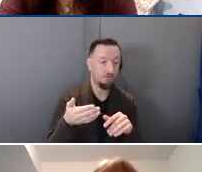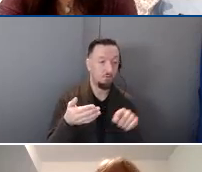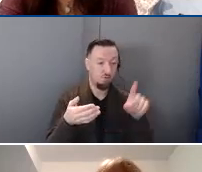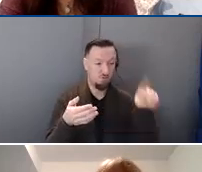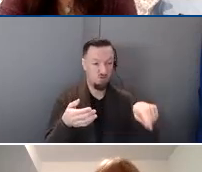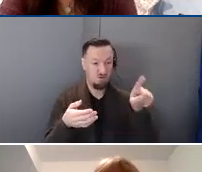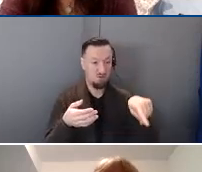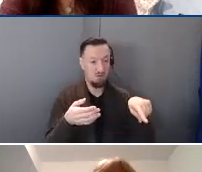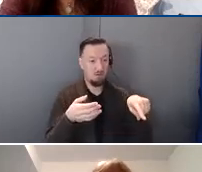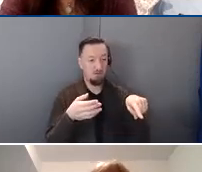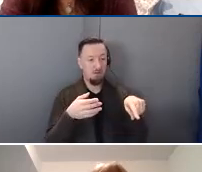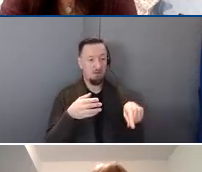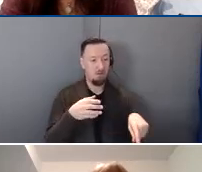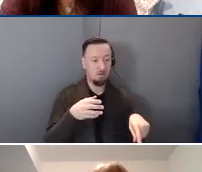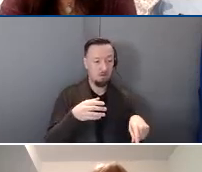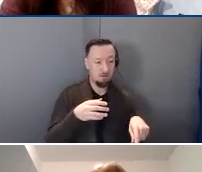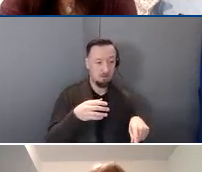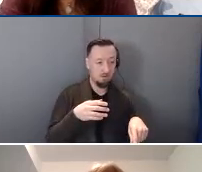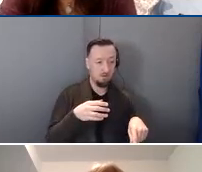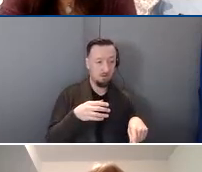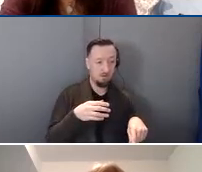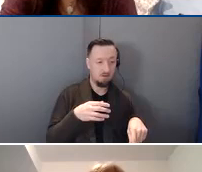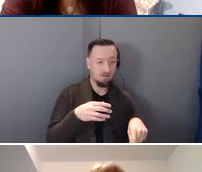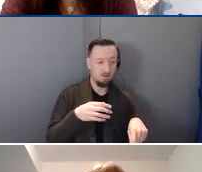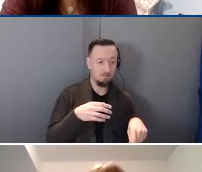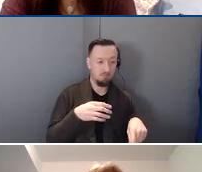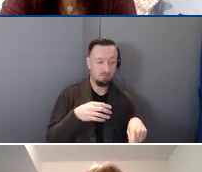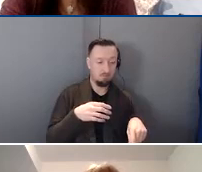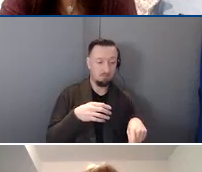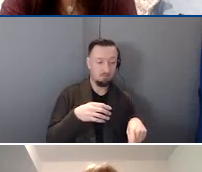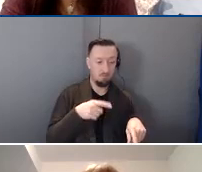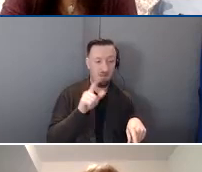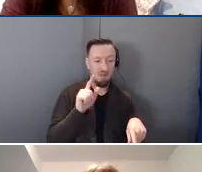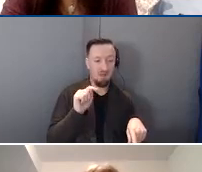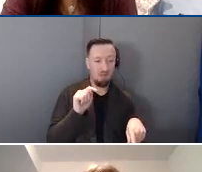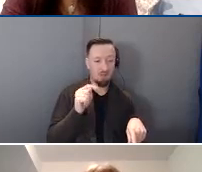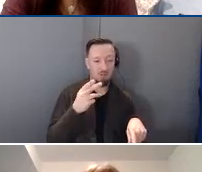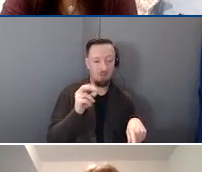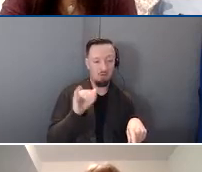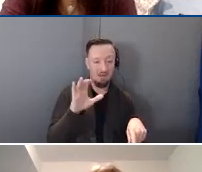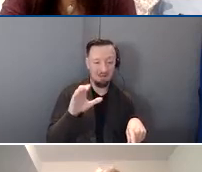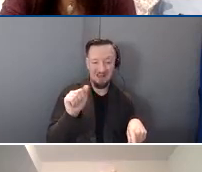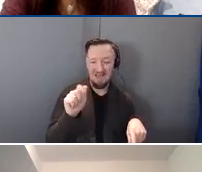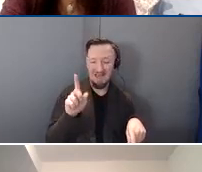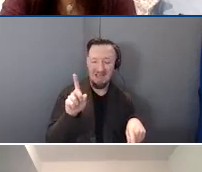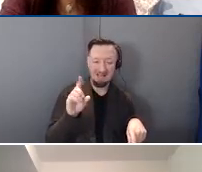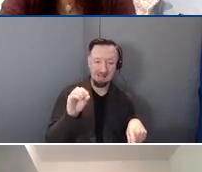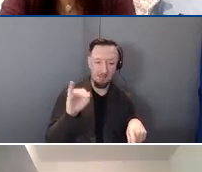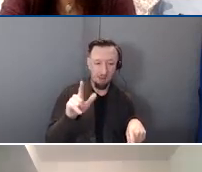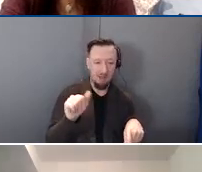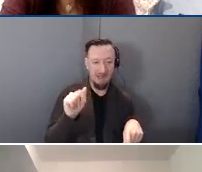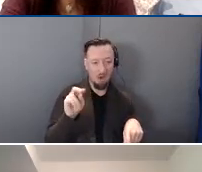the cortication of the ascending transverse or descending thoracic or abdominal aorta stent